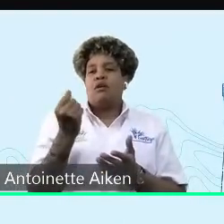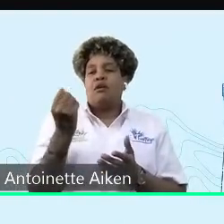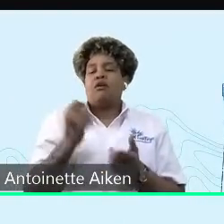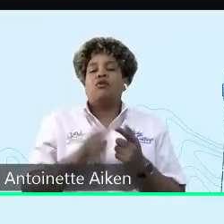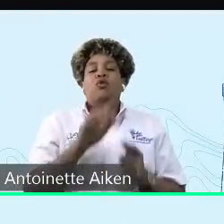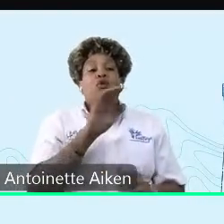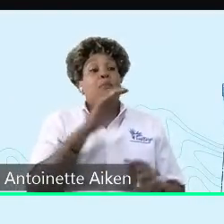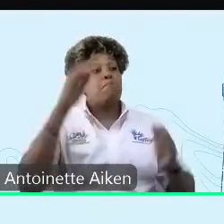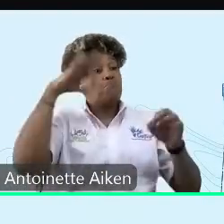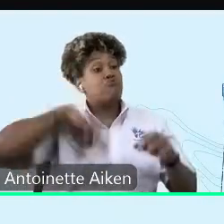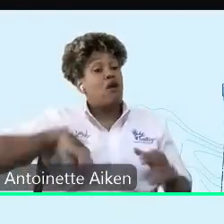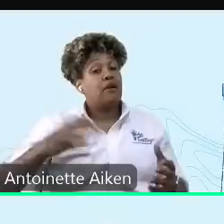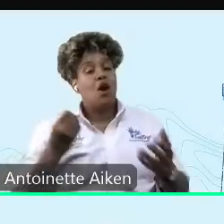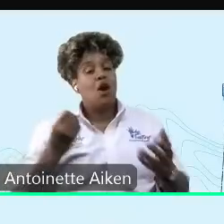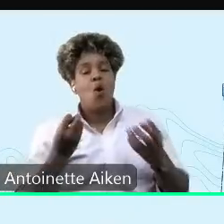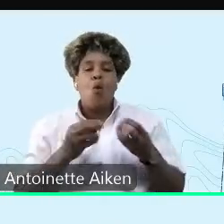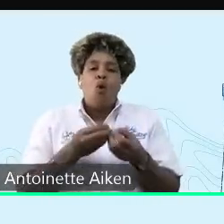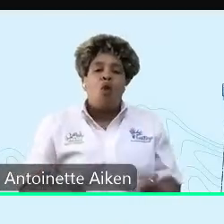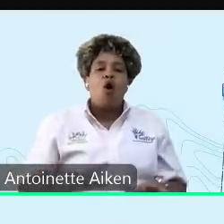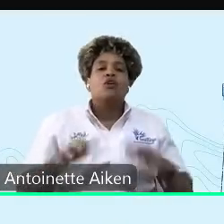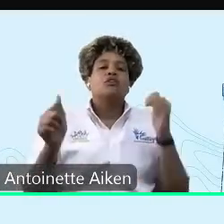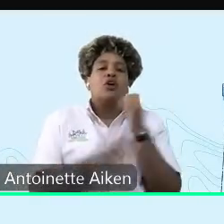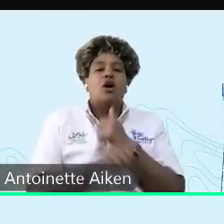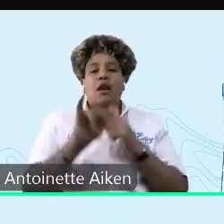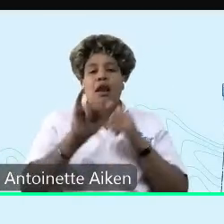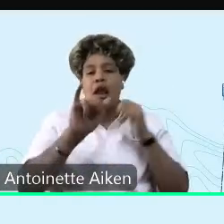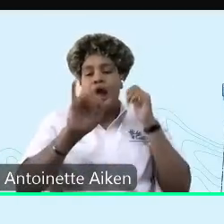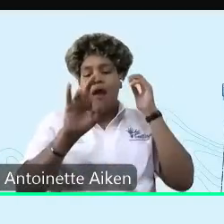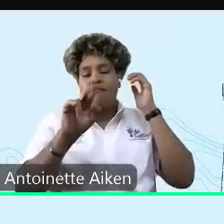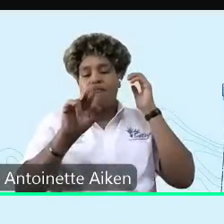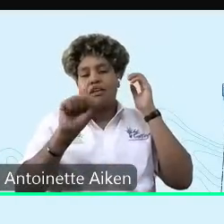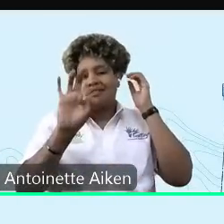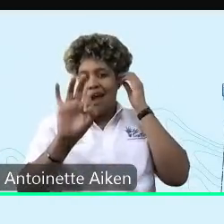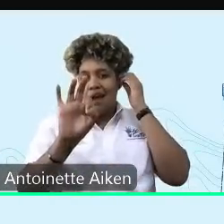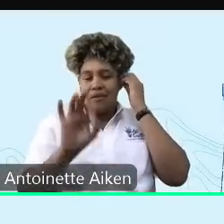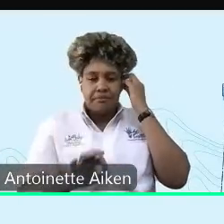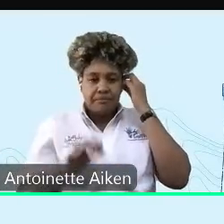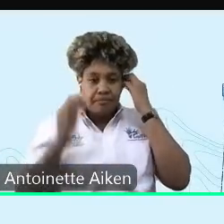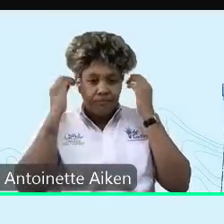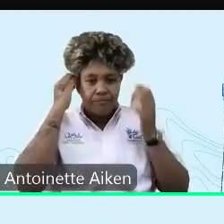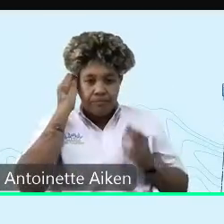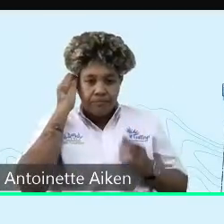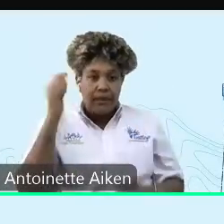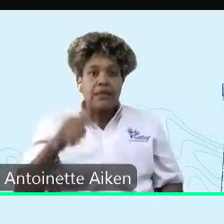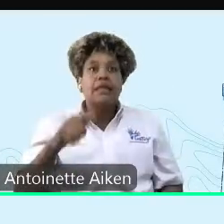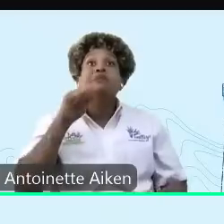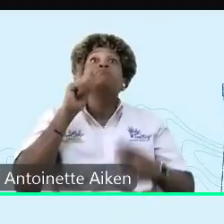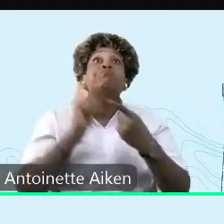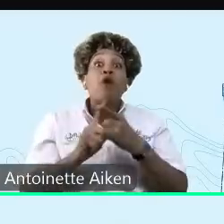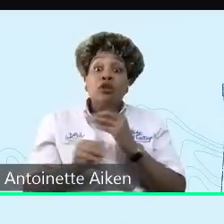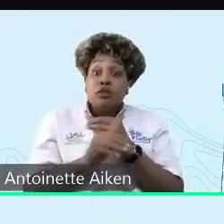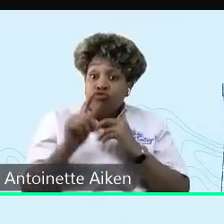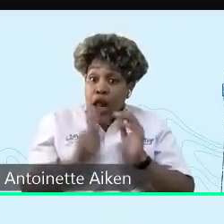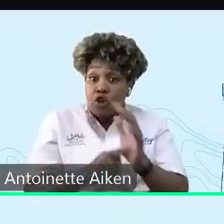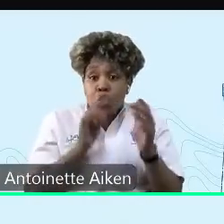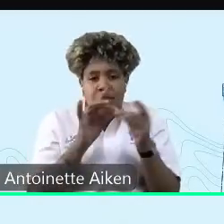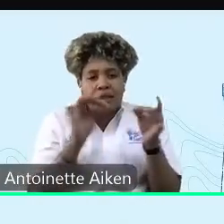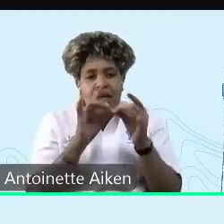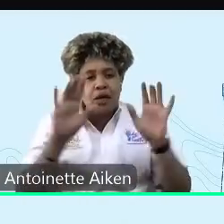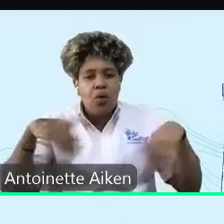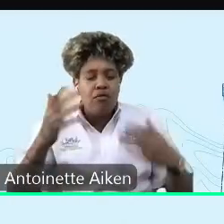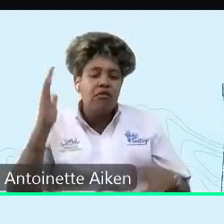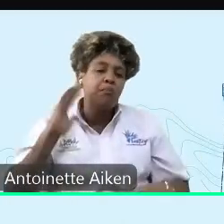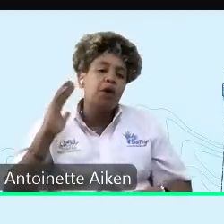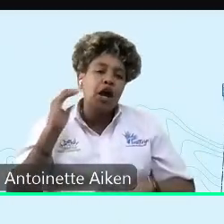through profit or loss under IFRS 9. This gain is now shown in the restated prior year.